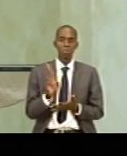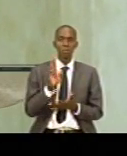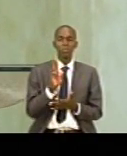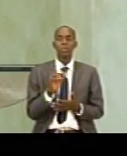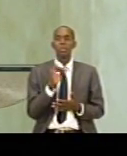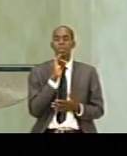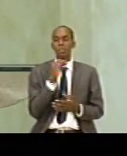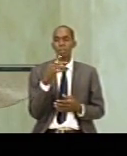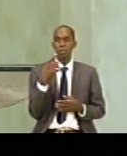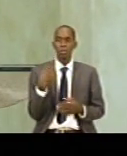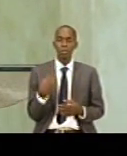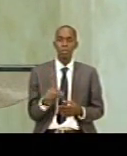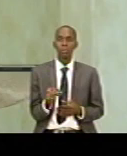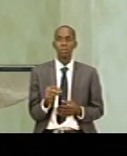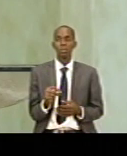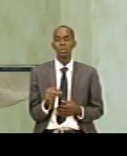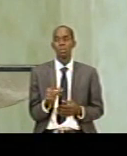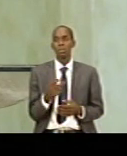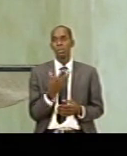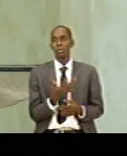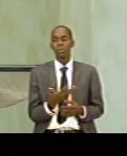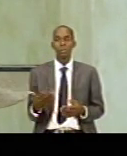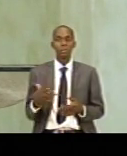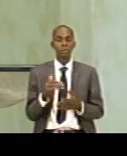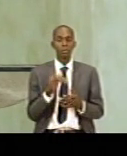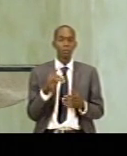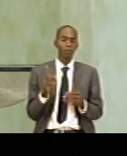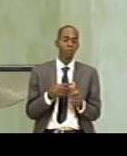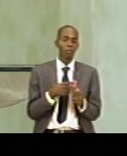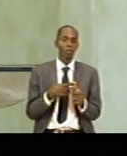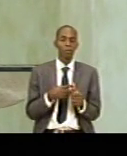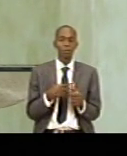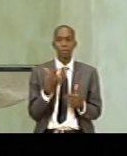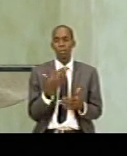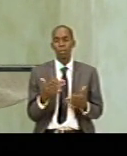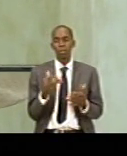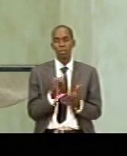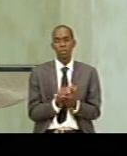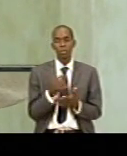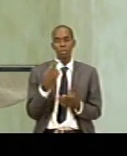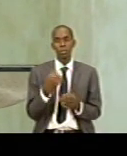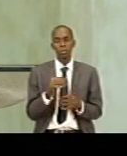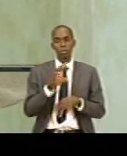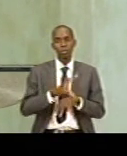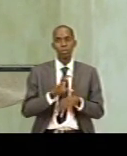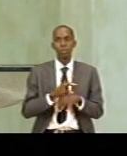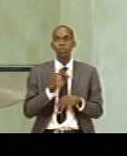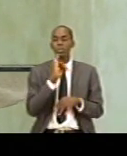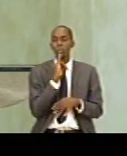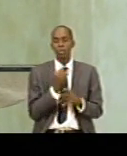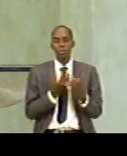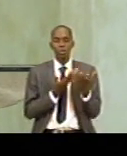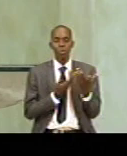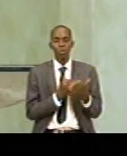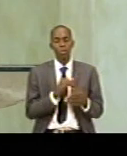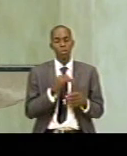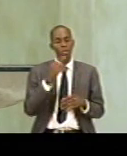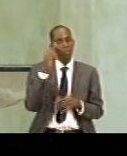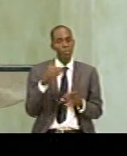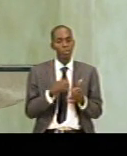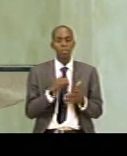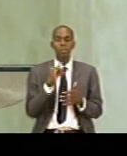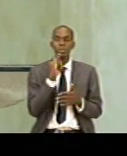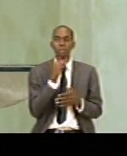ages that the church is waiting for. It is the catching away of